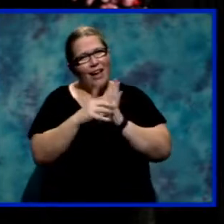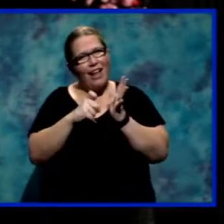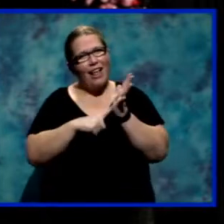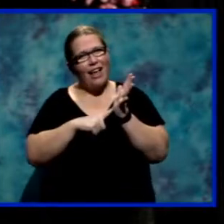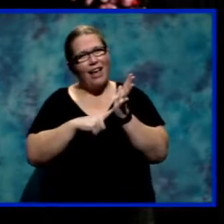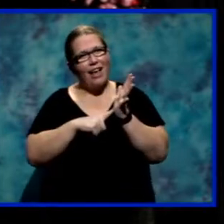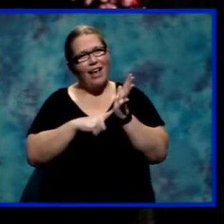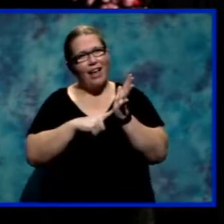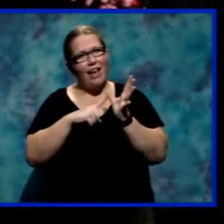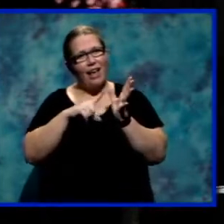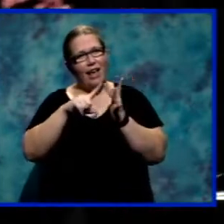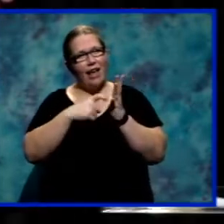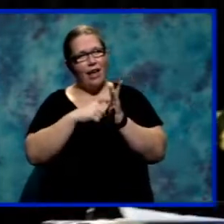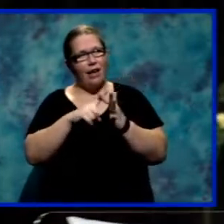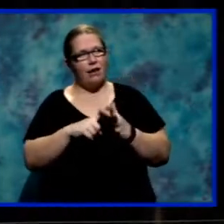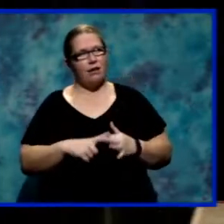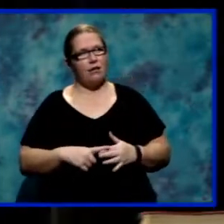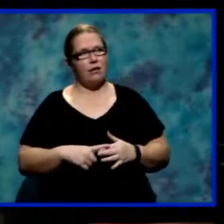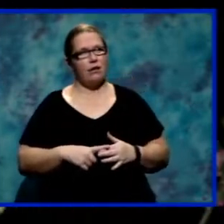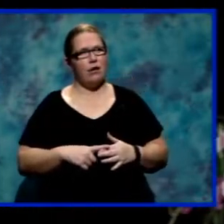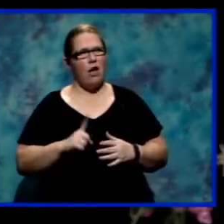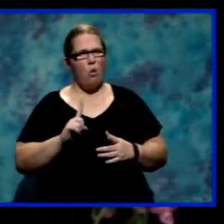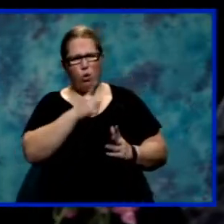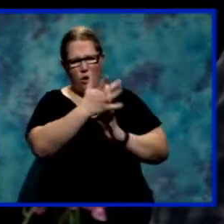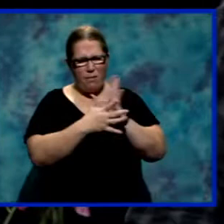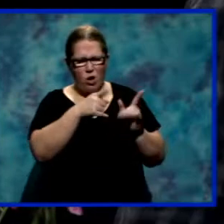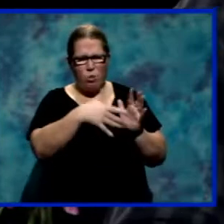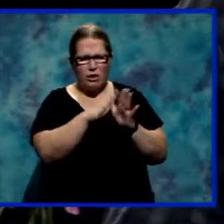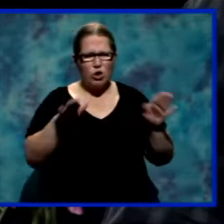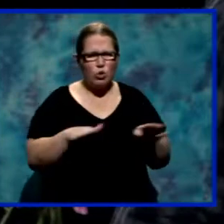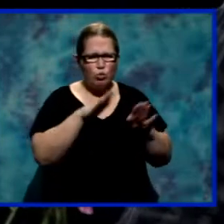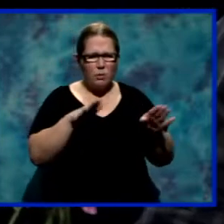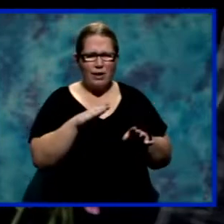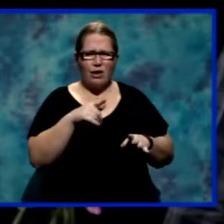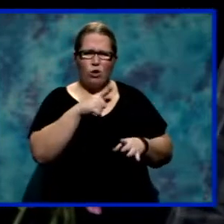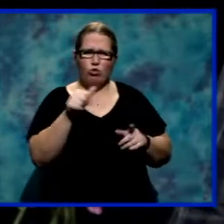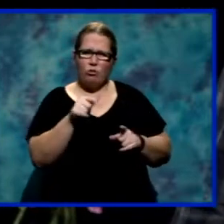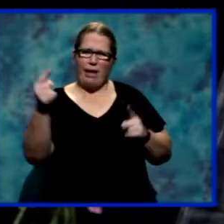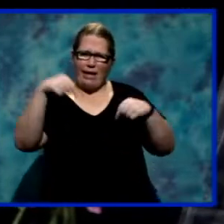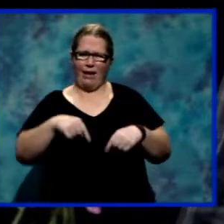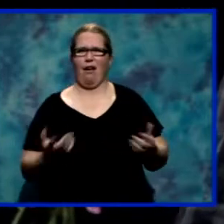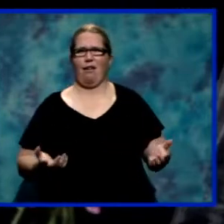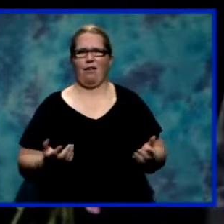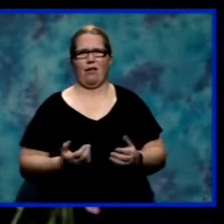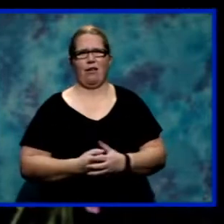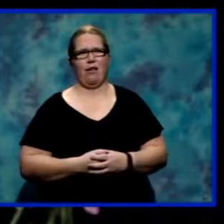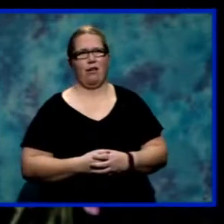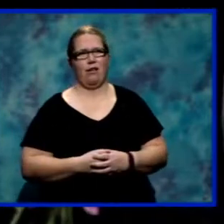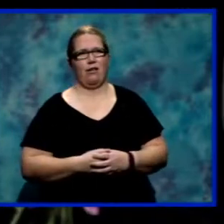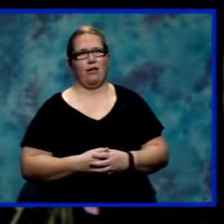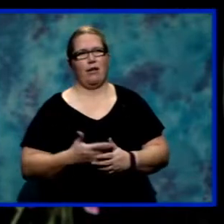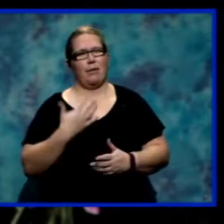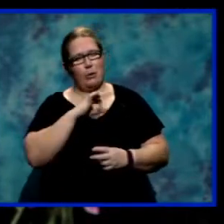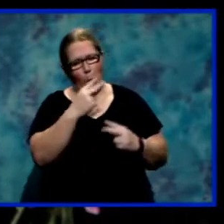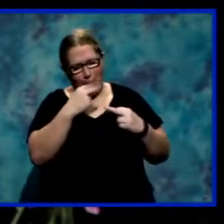bad. What do you mean you went swimming on Sunday when you should have been? Yes, we care. Don't look at me too hard,